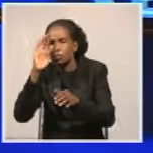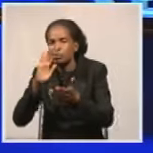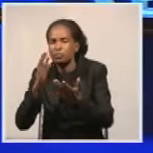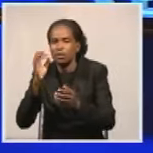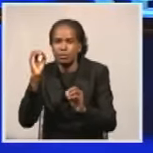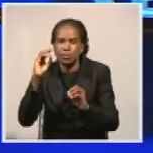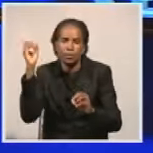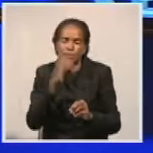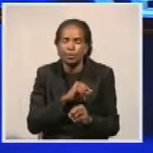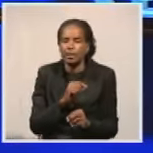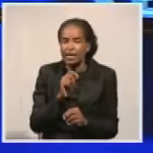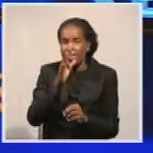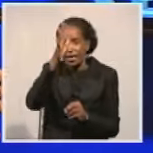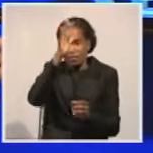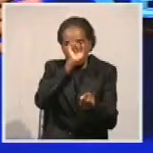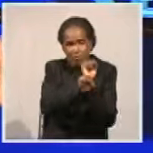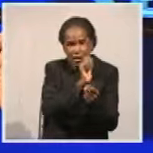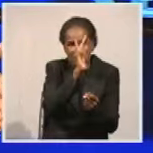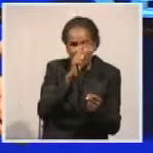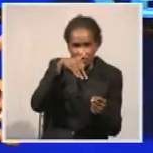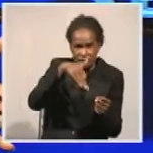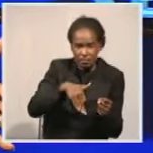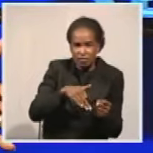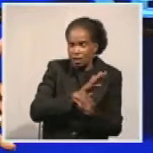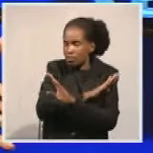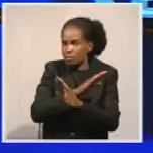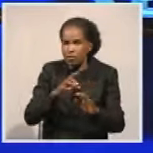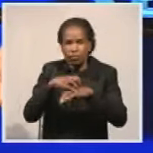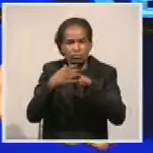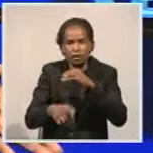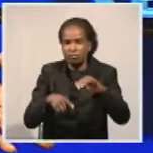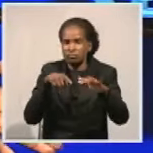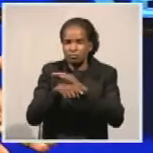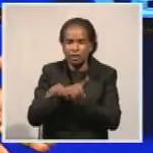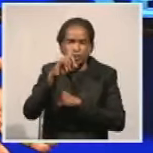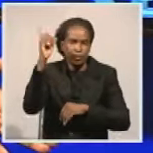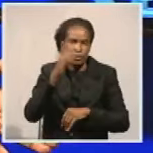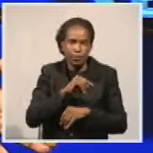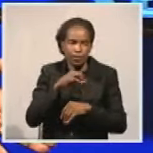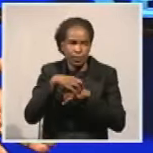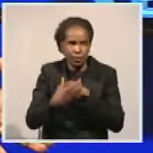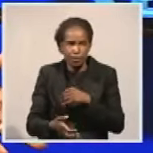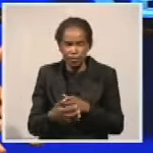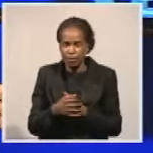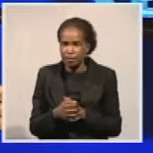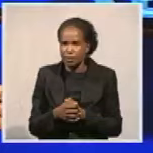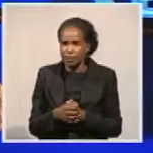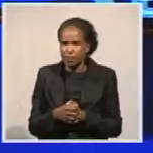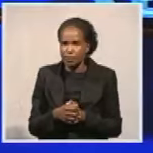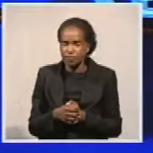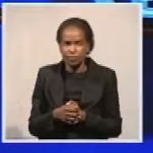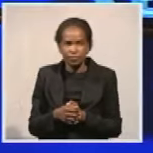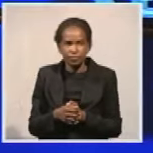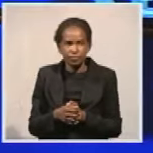They were arrested and never heard about up to this moment. And